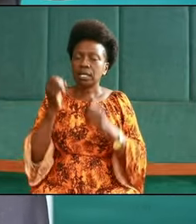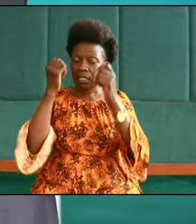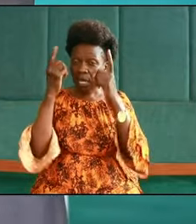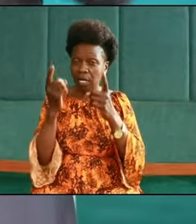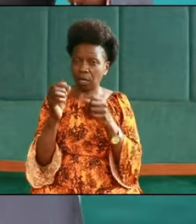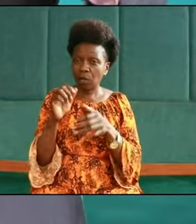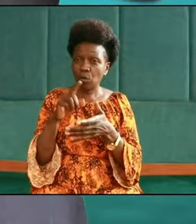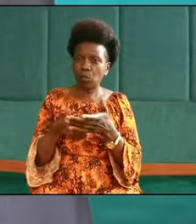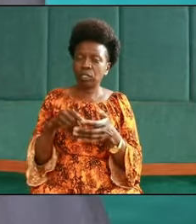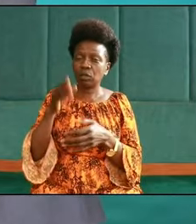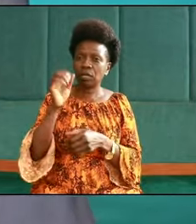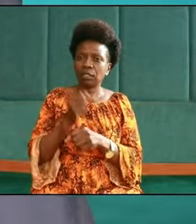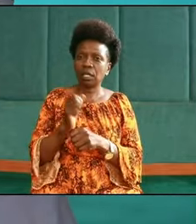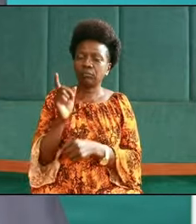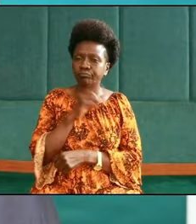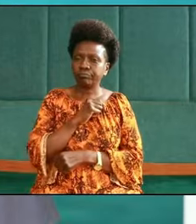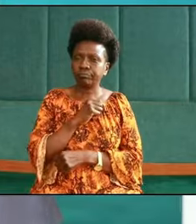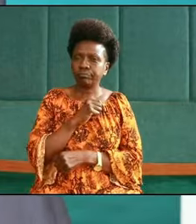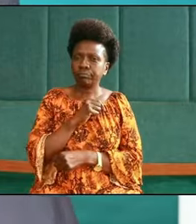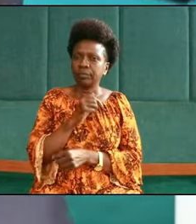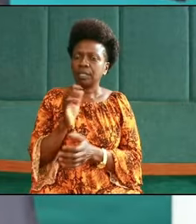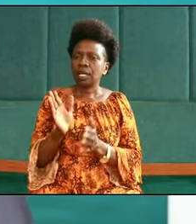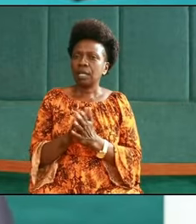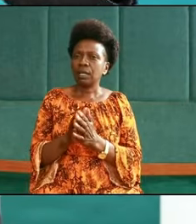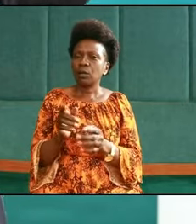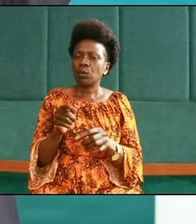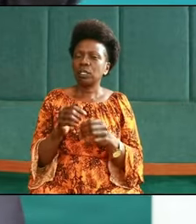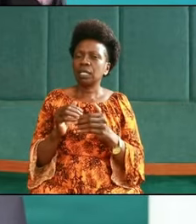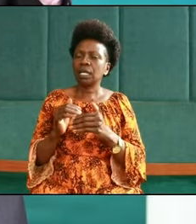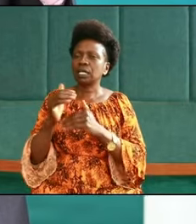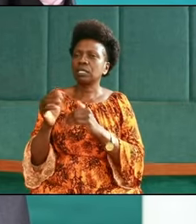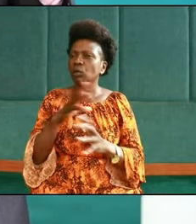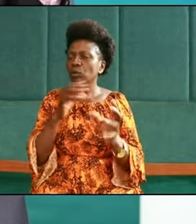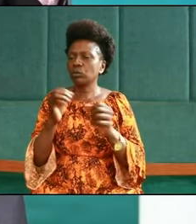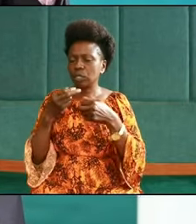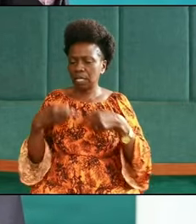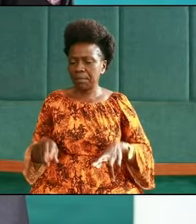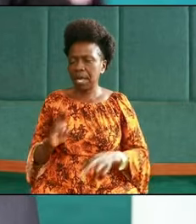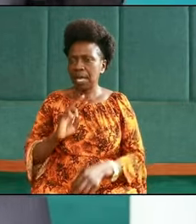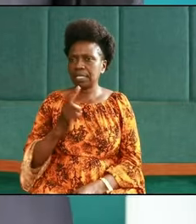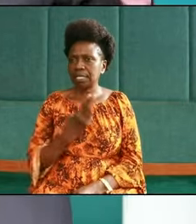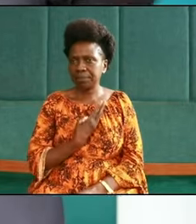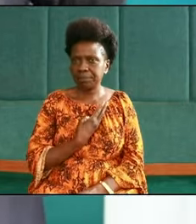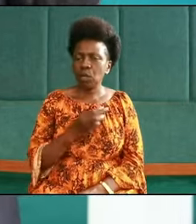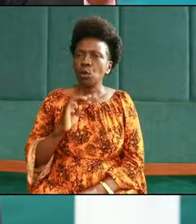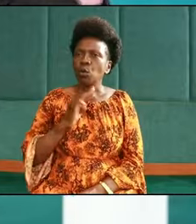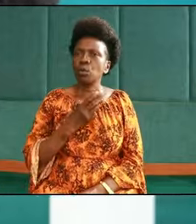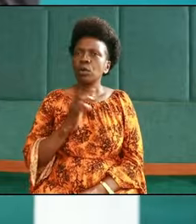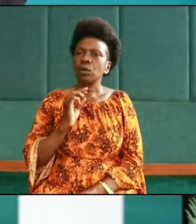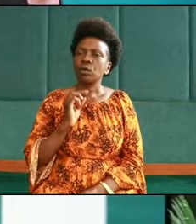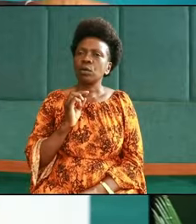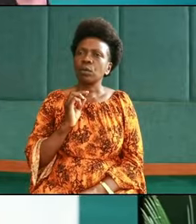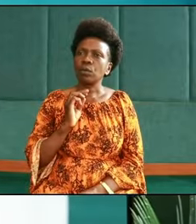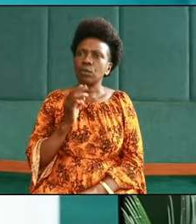God has done and to what lengths He has gone to redeem us, we will work